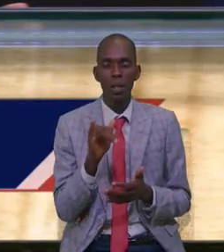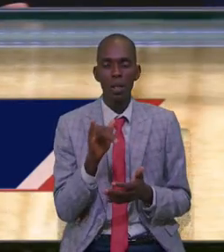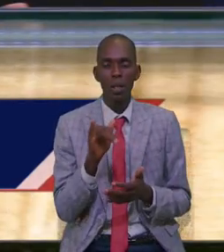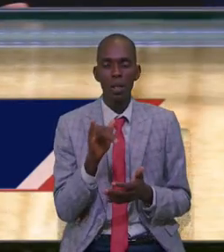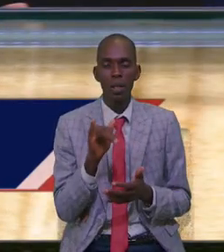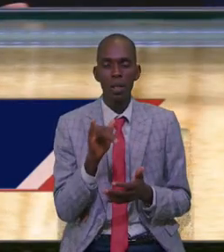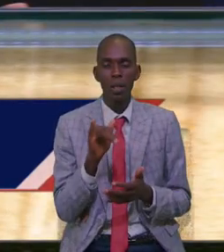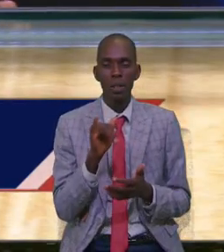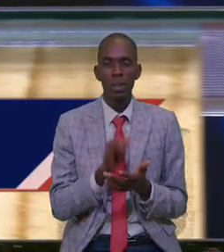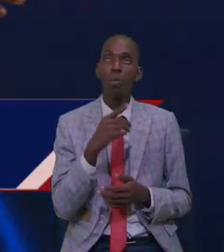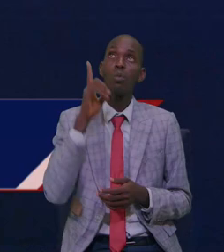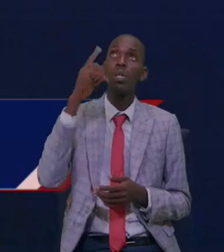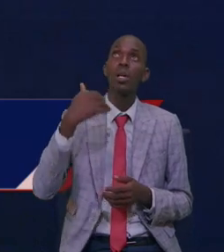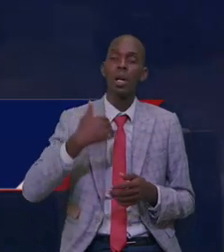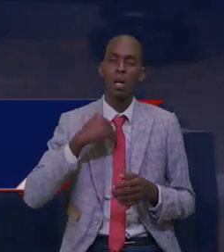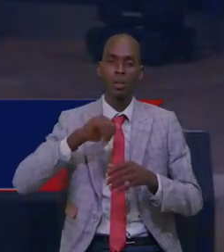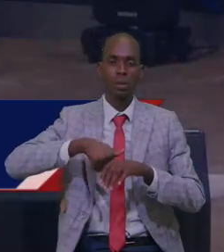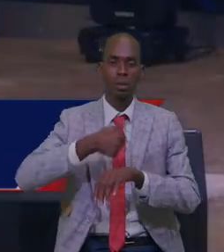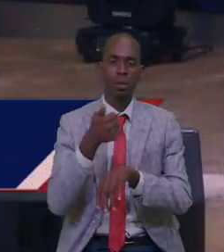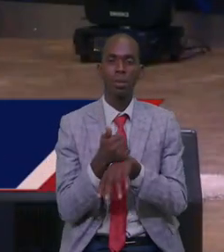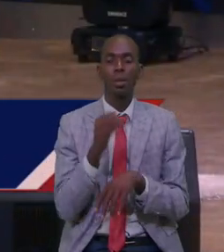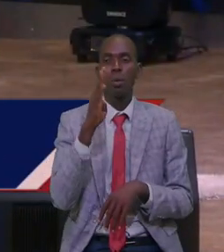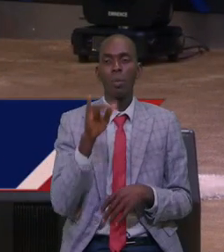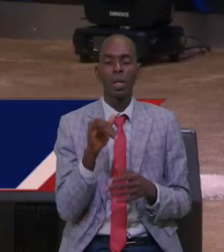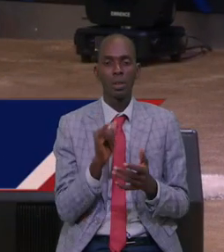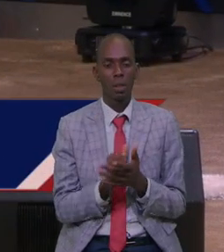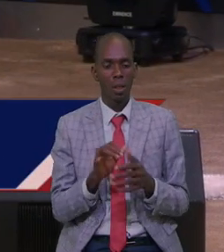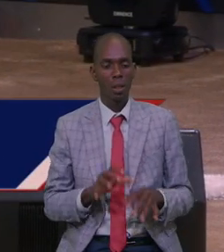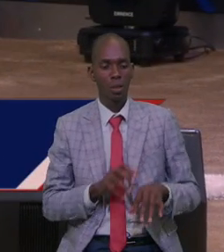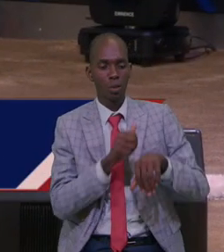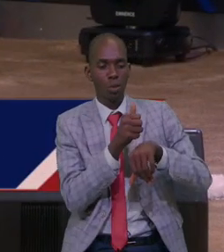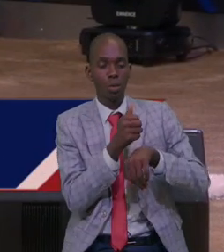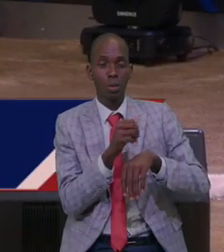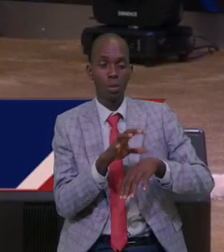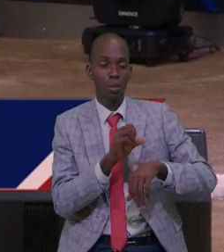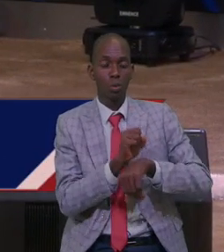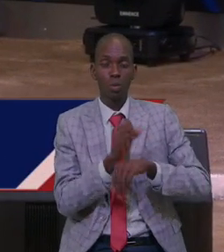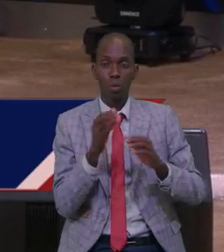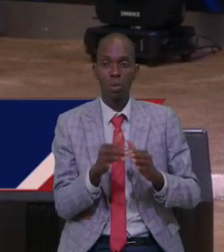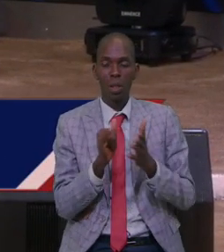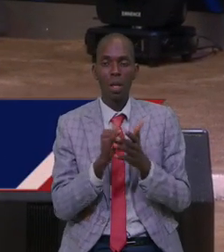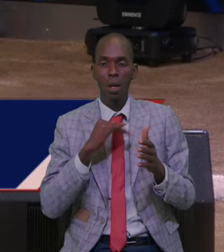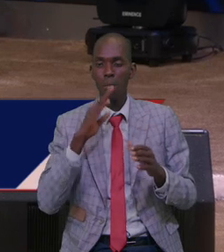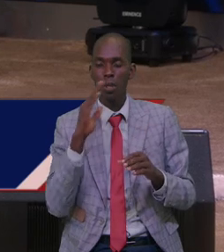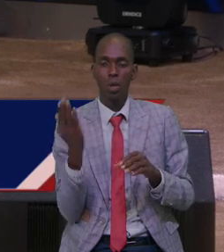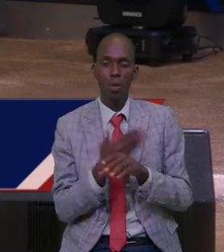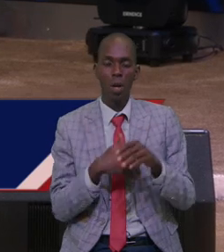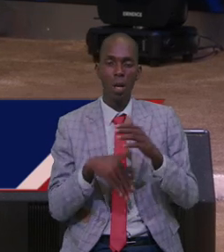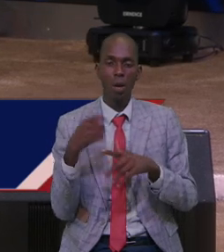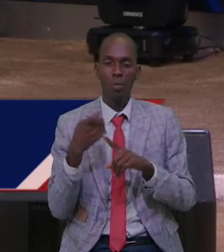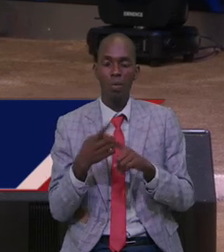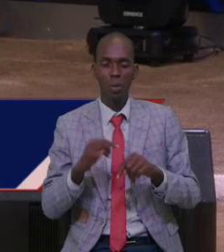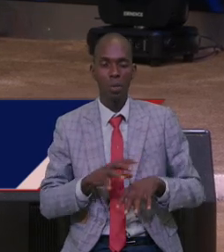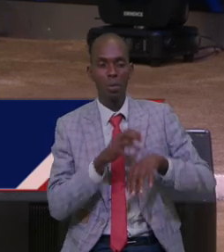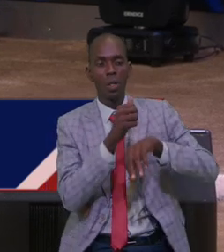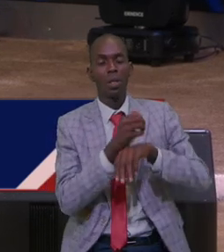whom he has ordained, by that stone that will be cut out of the mountain and will strike